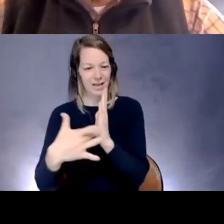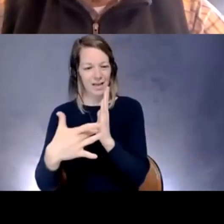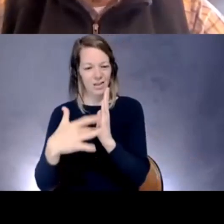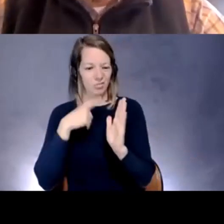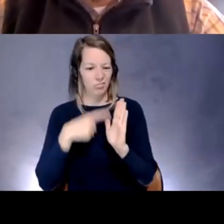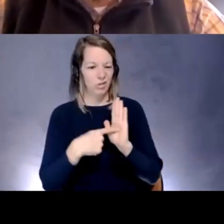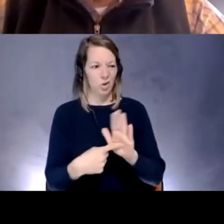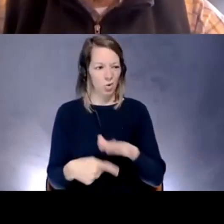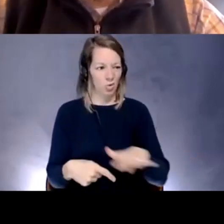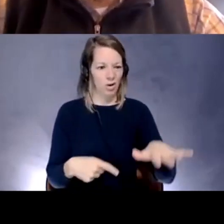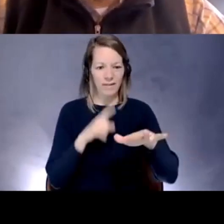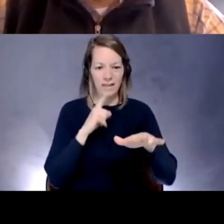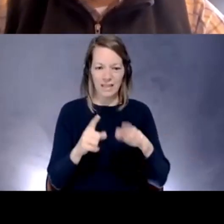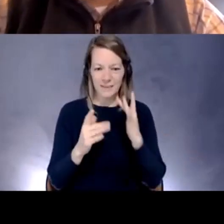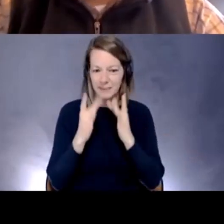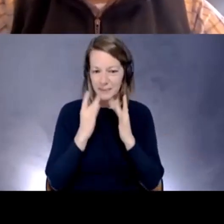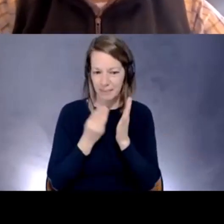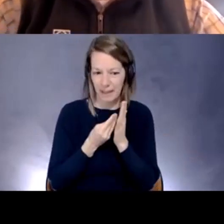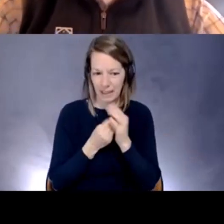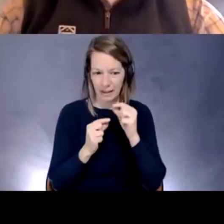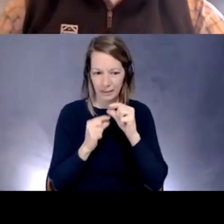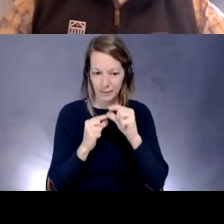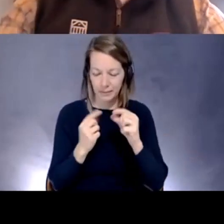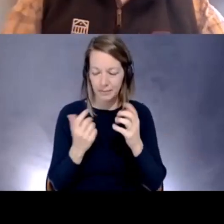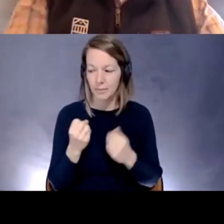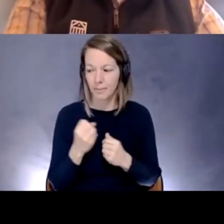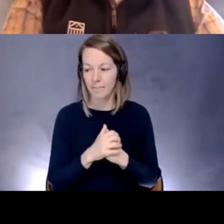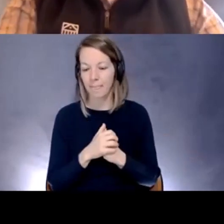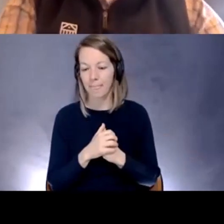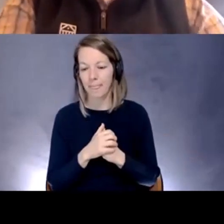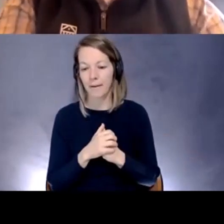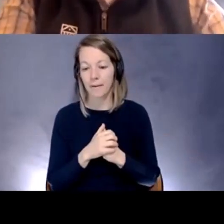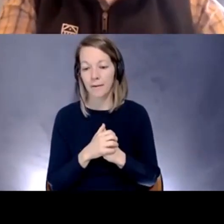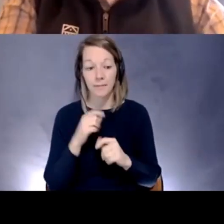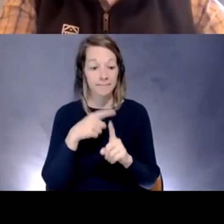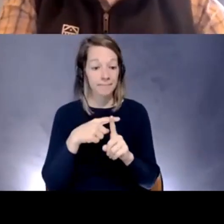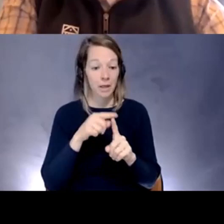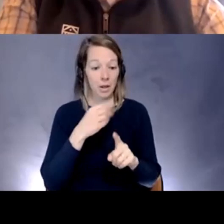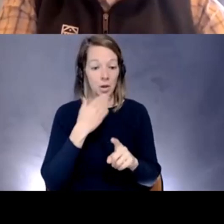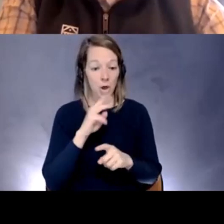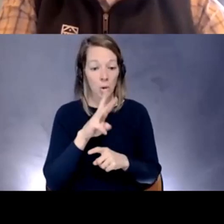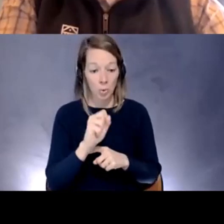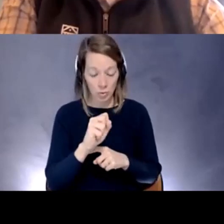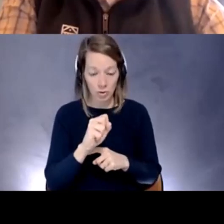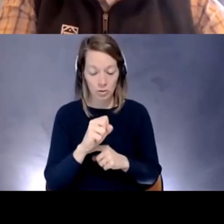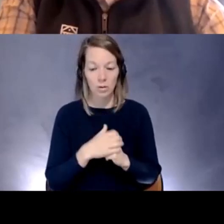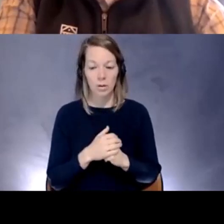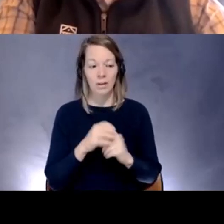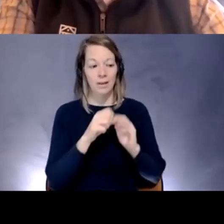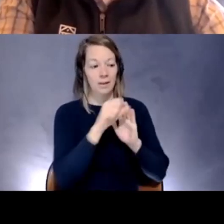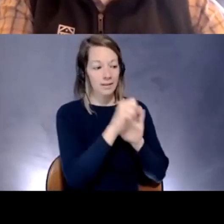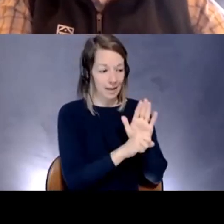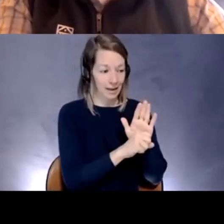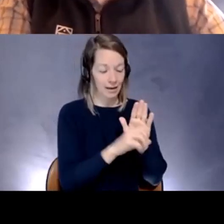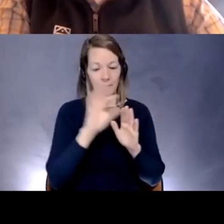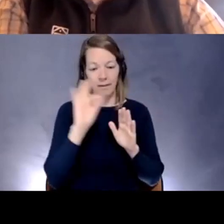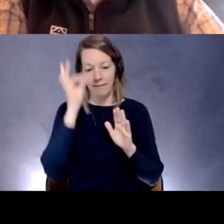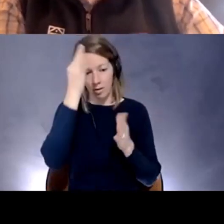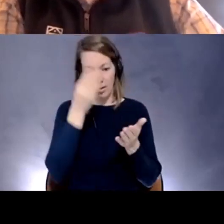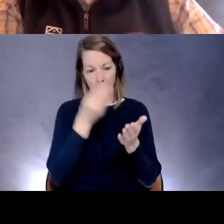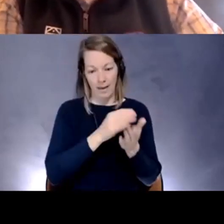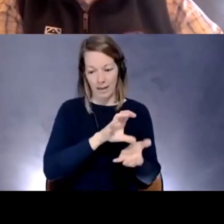of these tight margins in the rural areas as well. So the good news is, since receiving state and federally matched funding